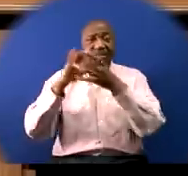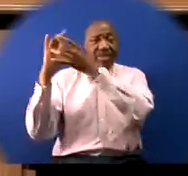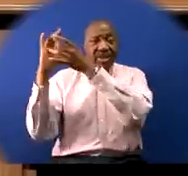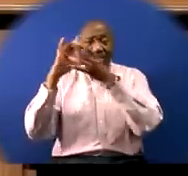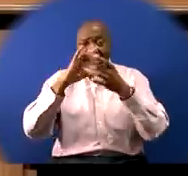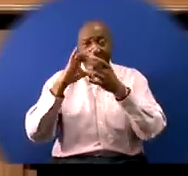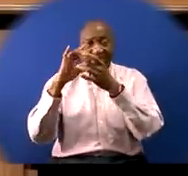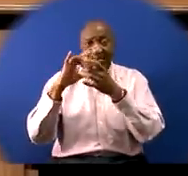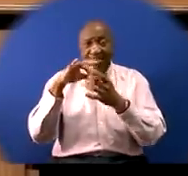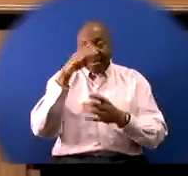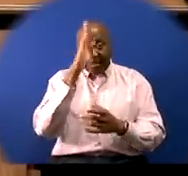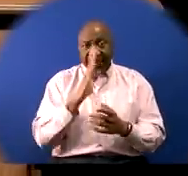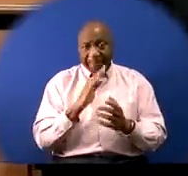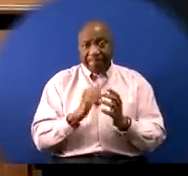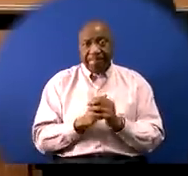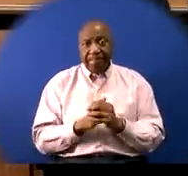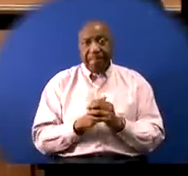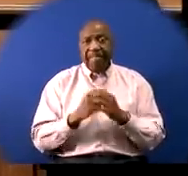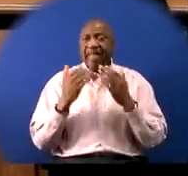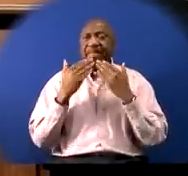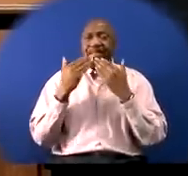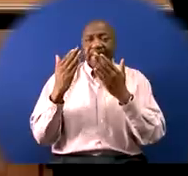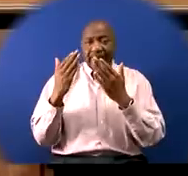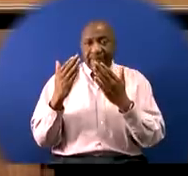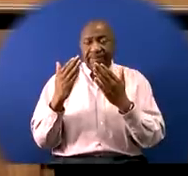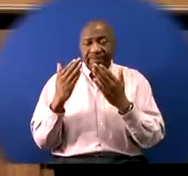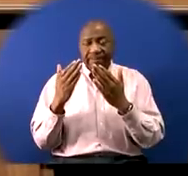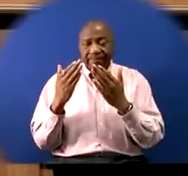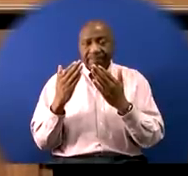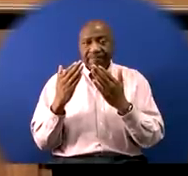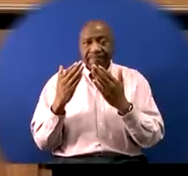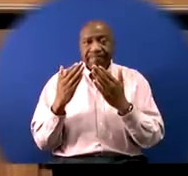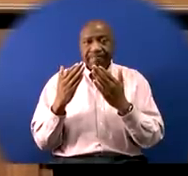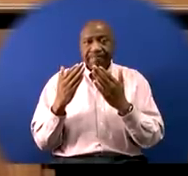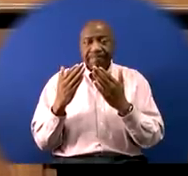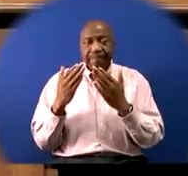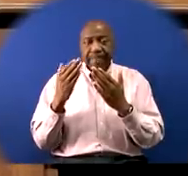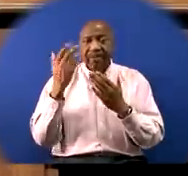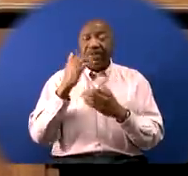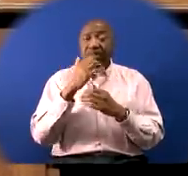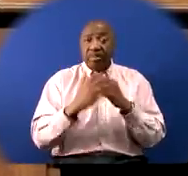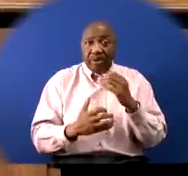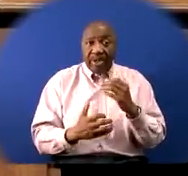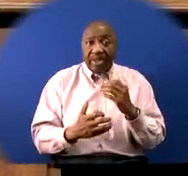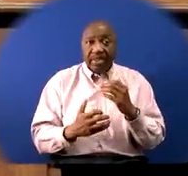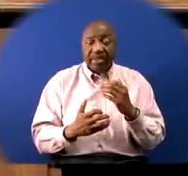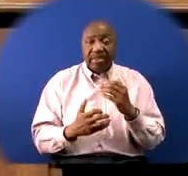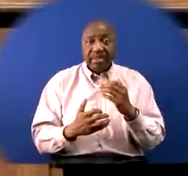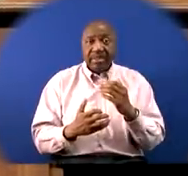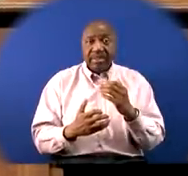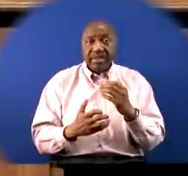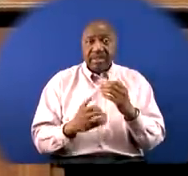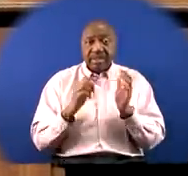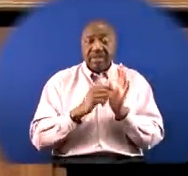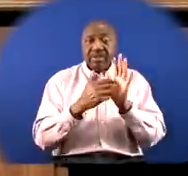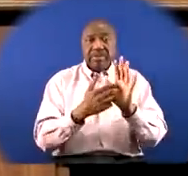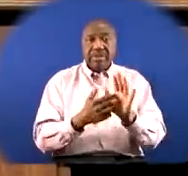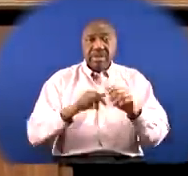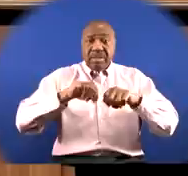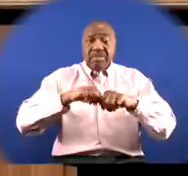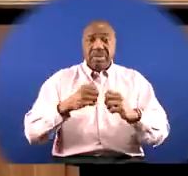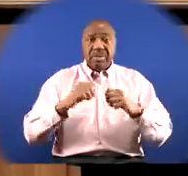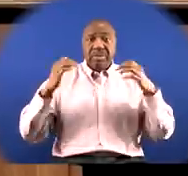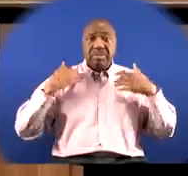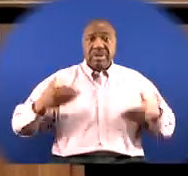of God. Lord, we thank you for the bread that is here representing his broken